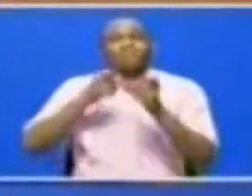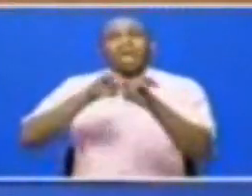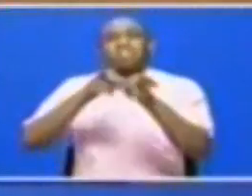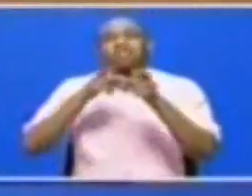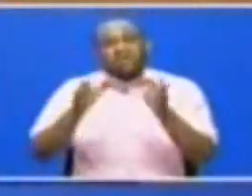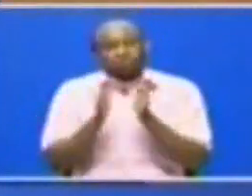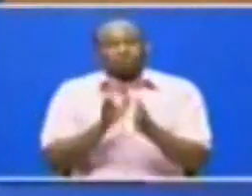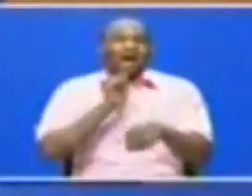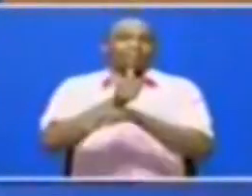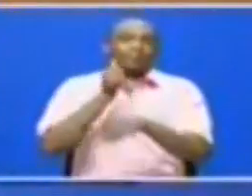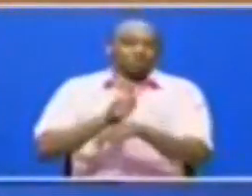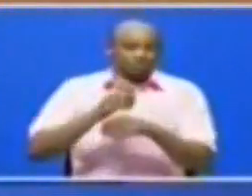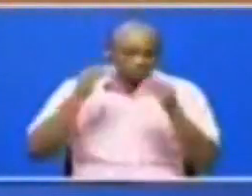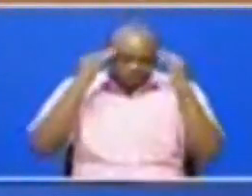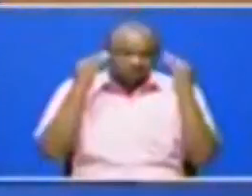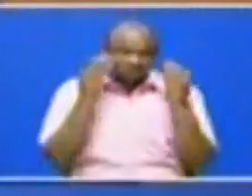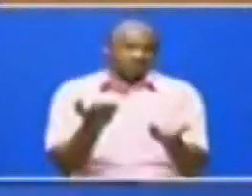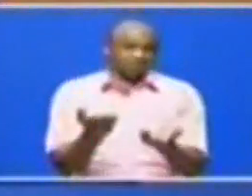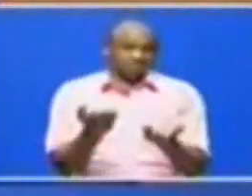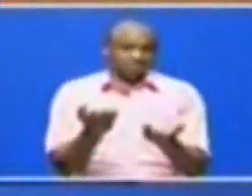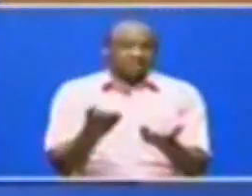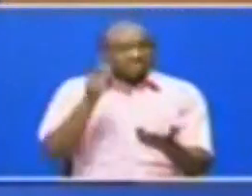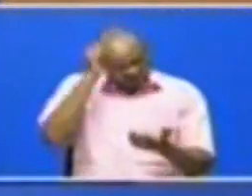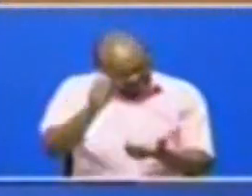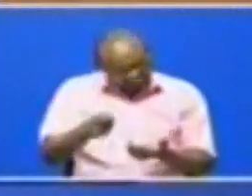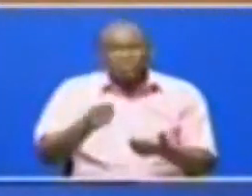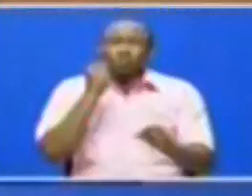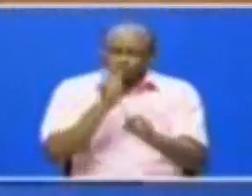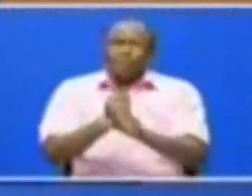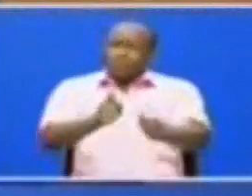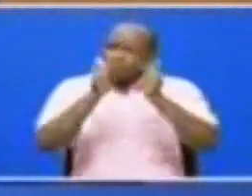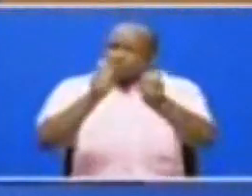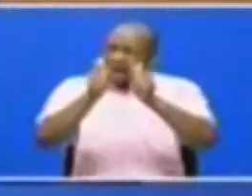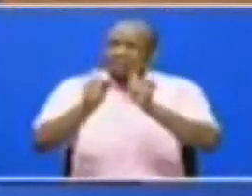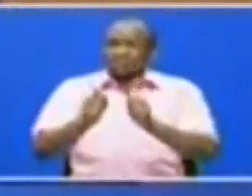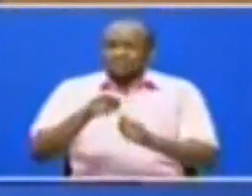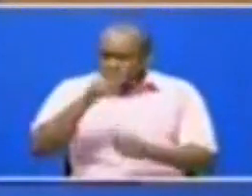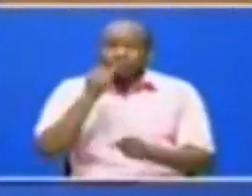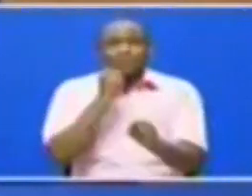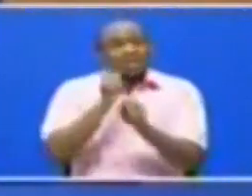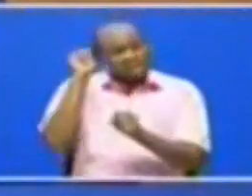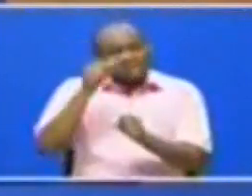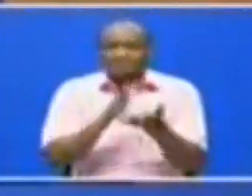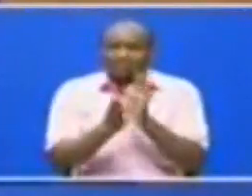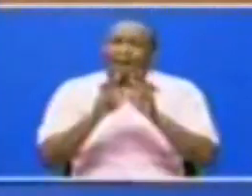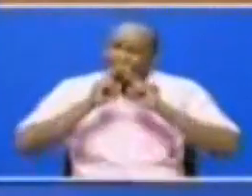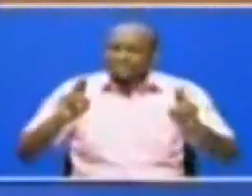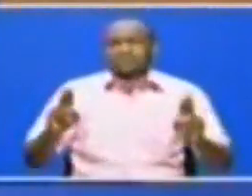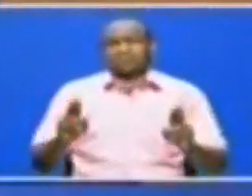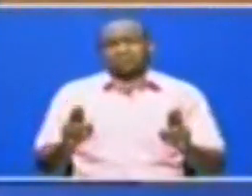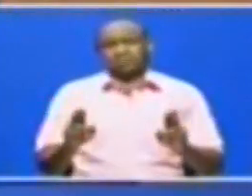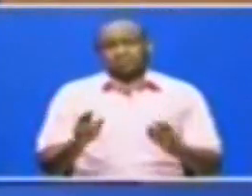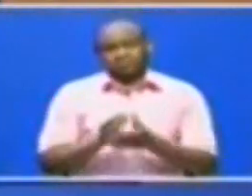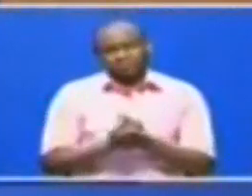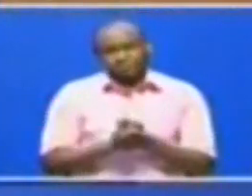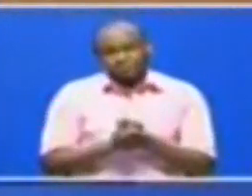to lash at the learned judges who did a commendable job to secure this country, to make sure